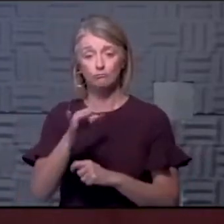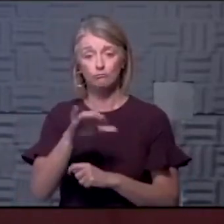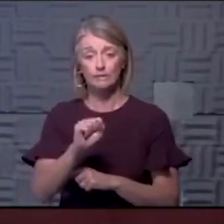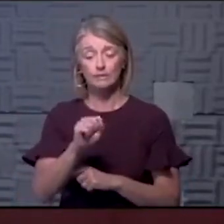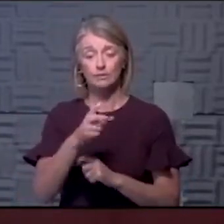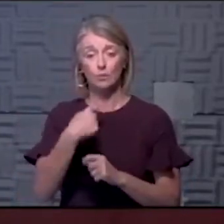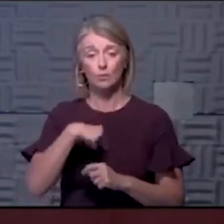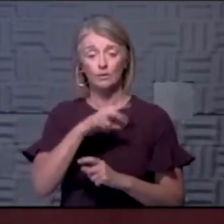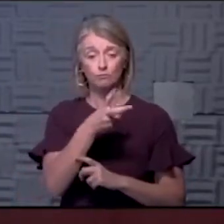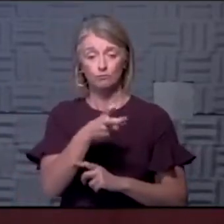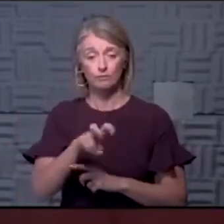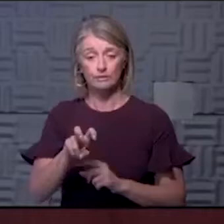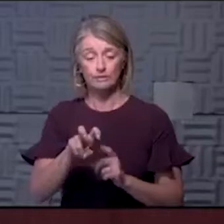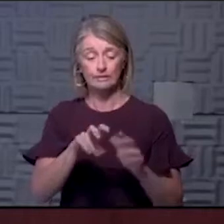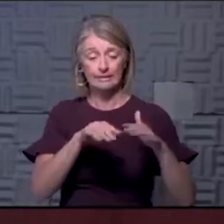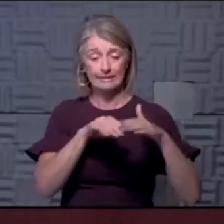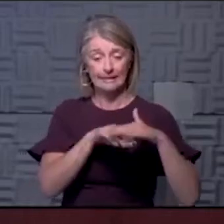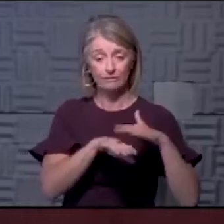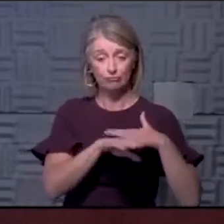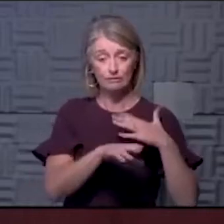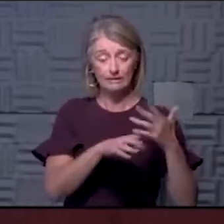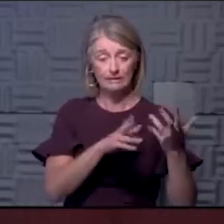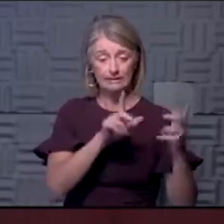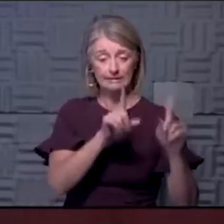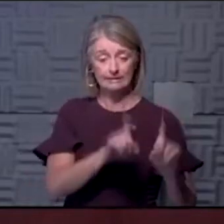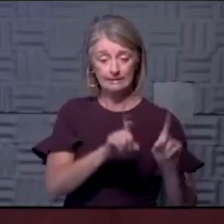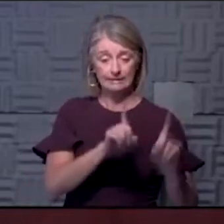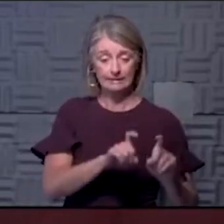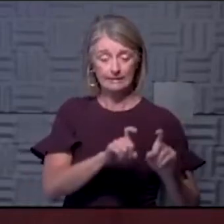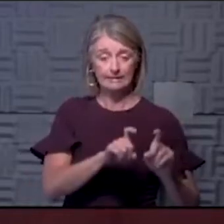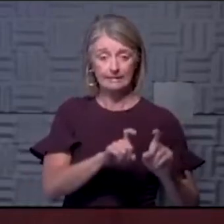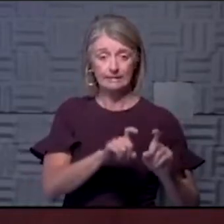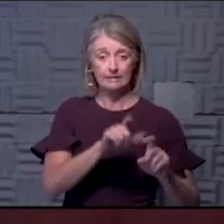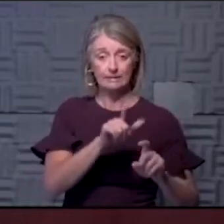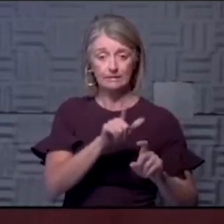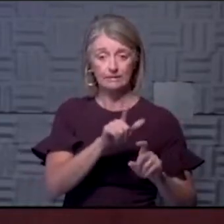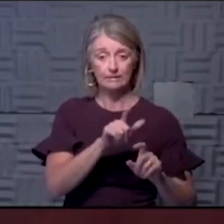transitioned now from our entry screening where we tested literally